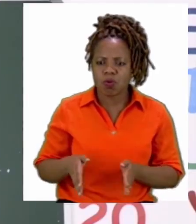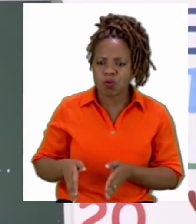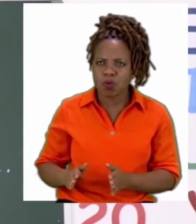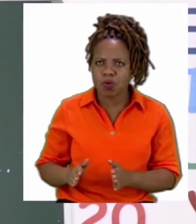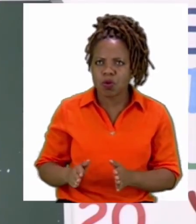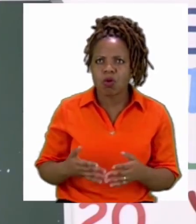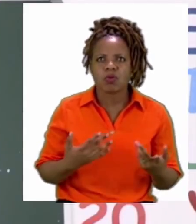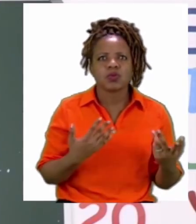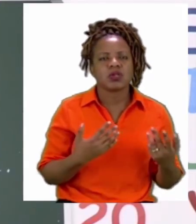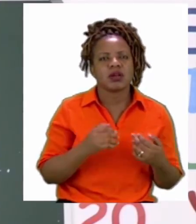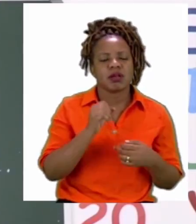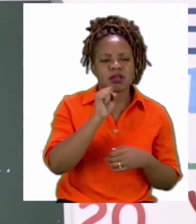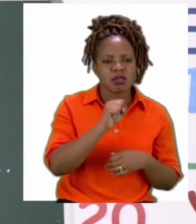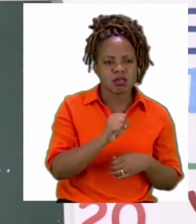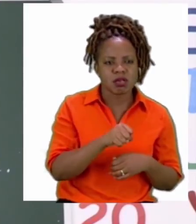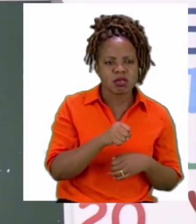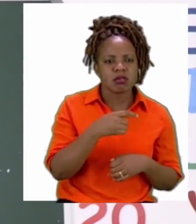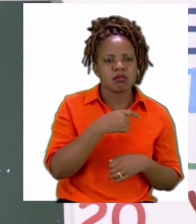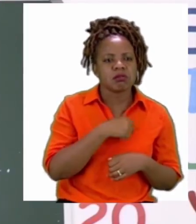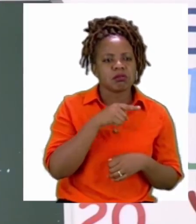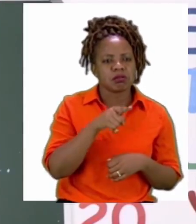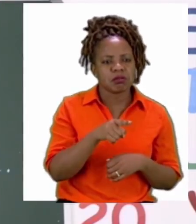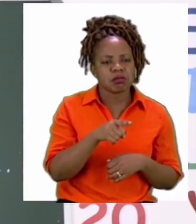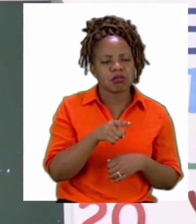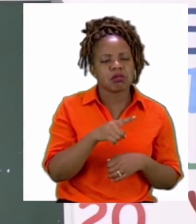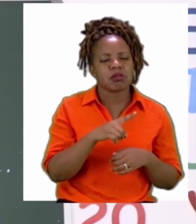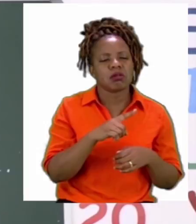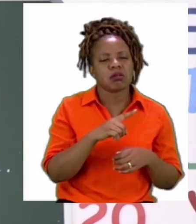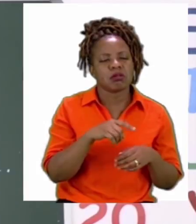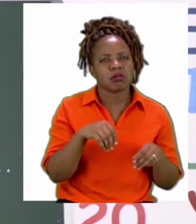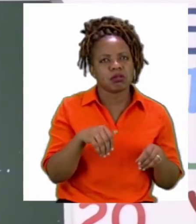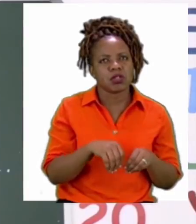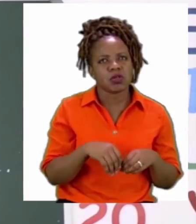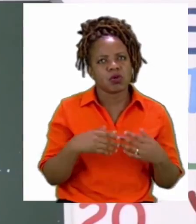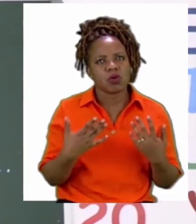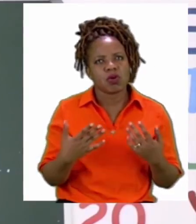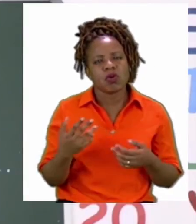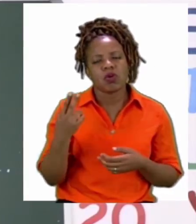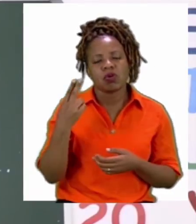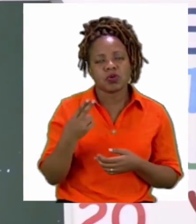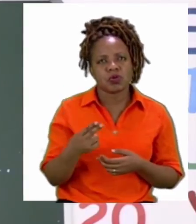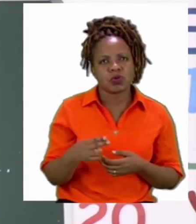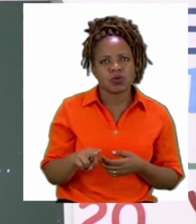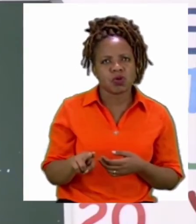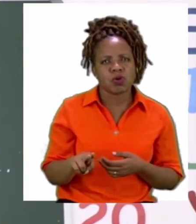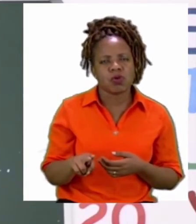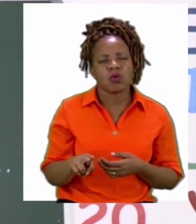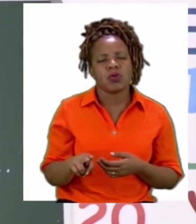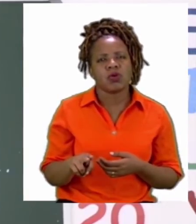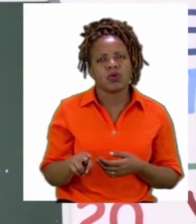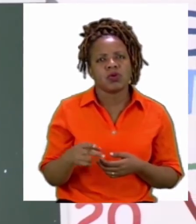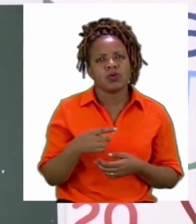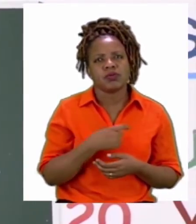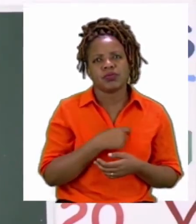did, or no, she did not? Well, as you can see, I am not wearing a pair